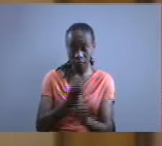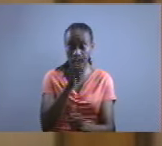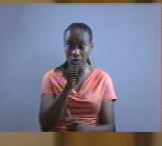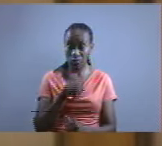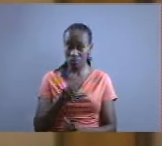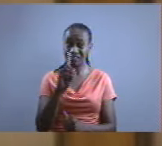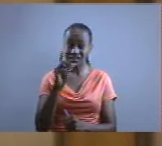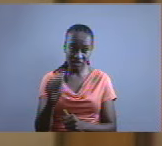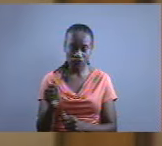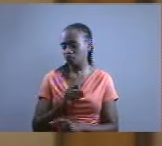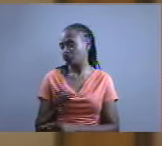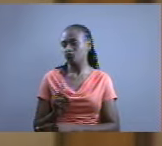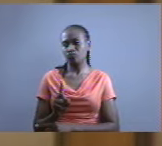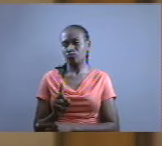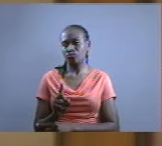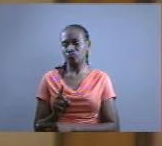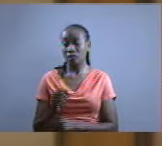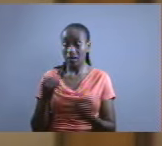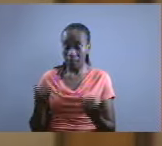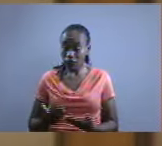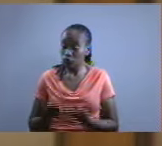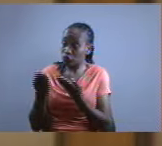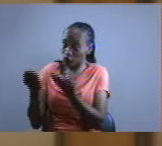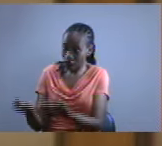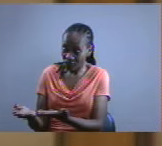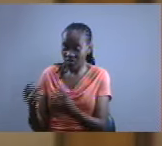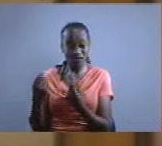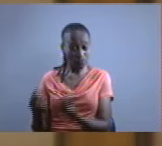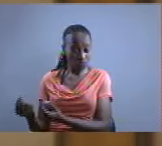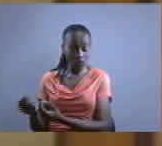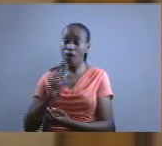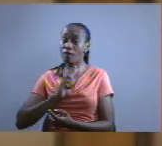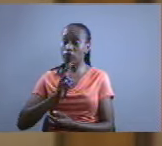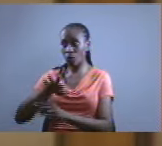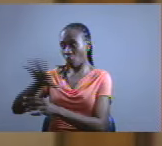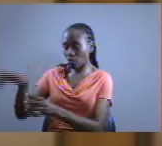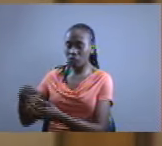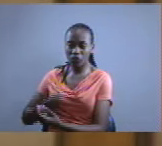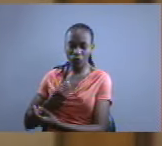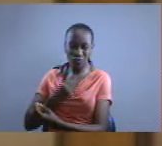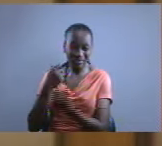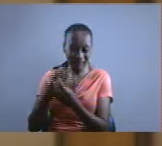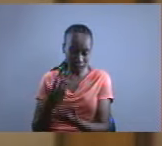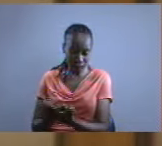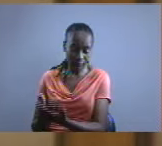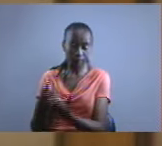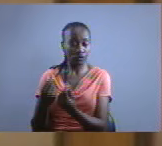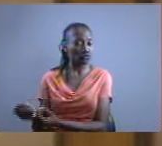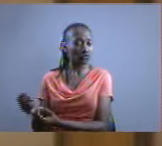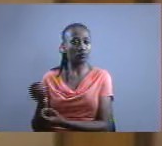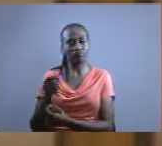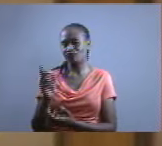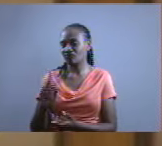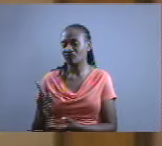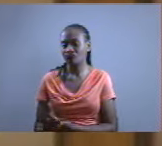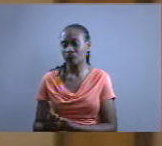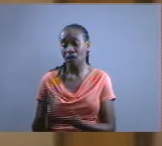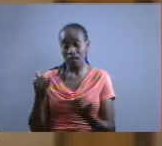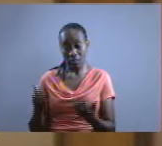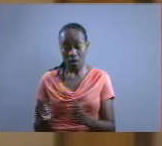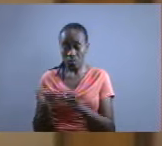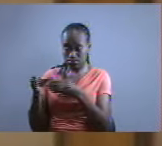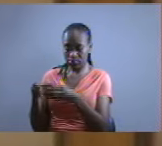provide services for all and to be their voice. The ACDP youth are therefore calling for a large-scale investigation into the whole